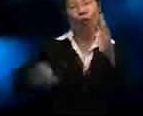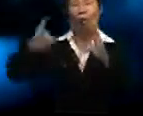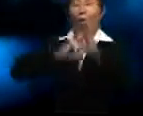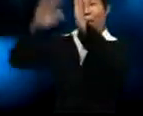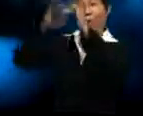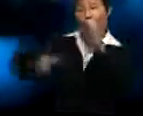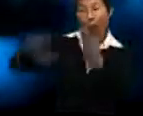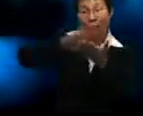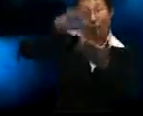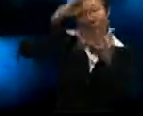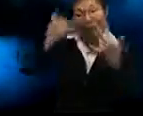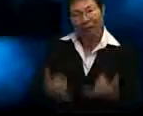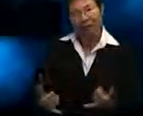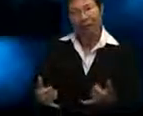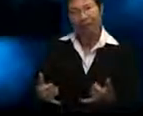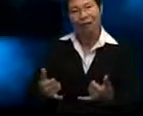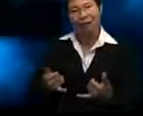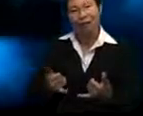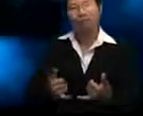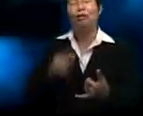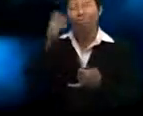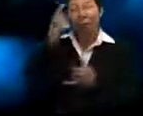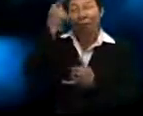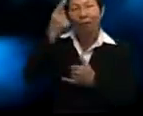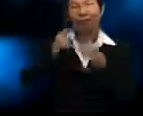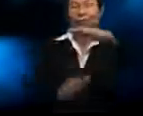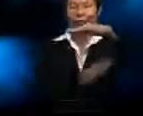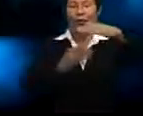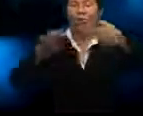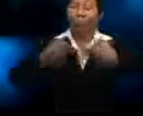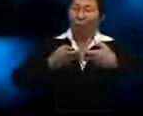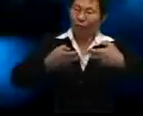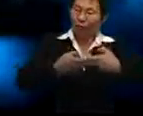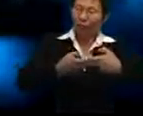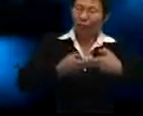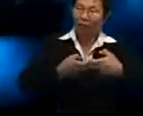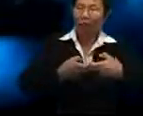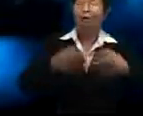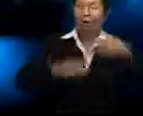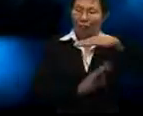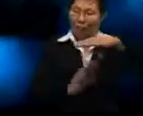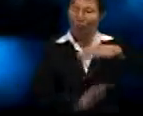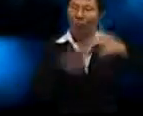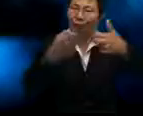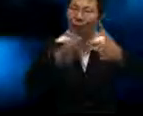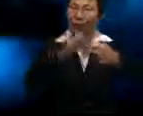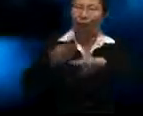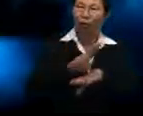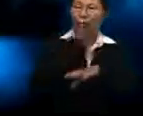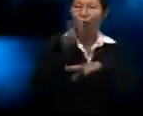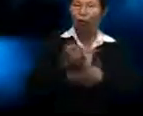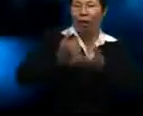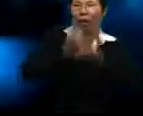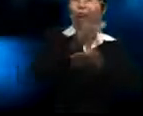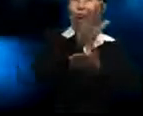have learned today would interest you to understand the fundamentals in physics. The fundamentals is useful to